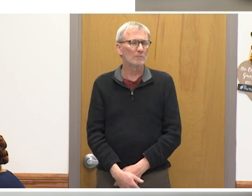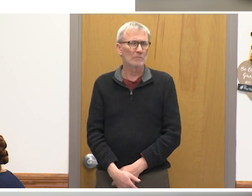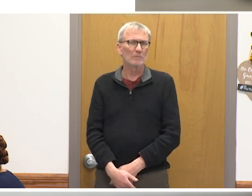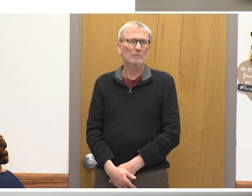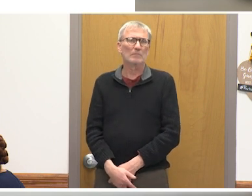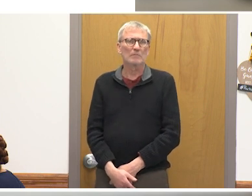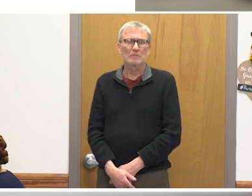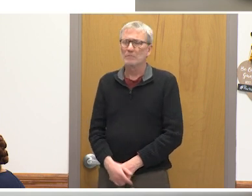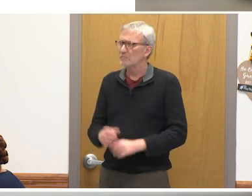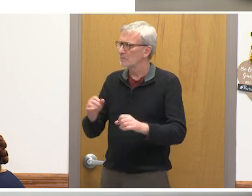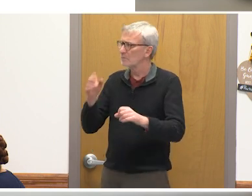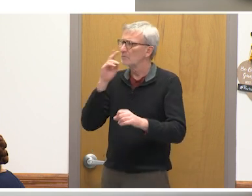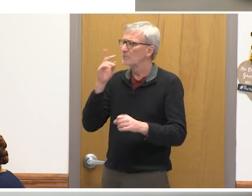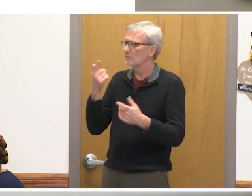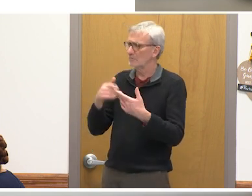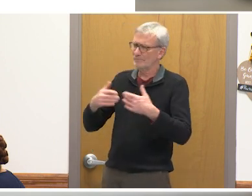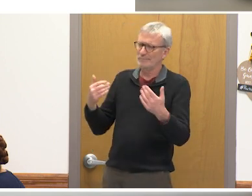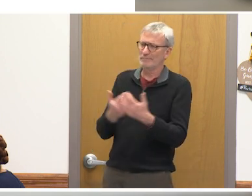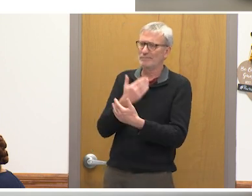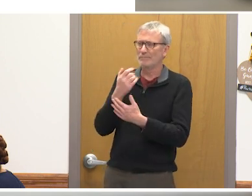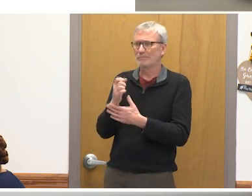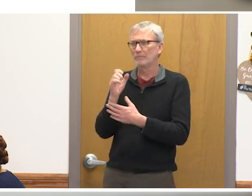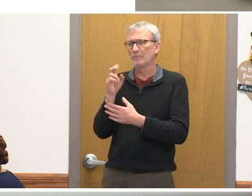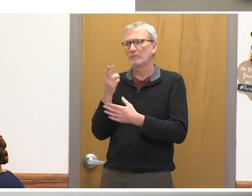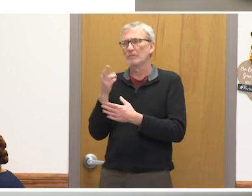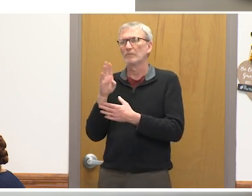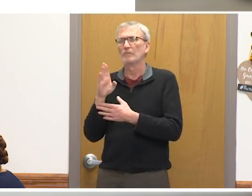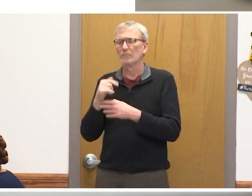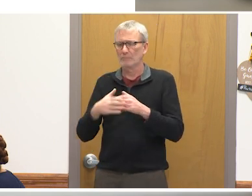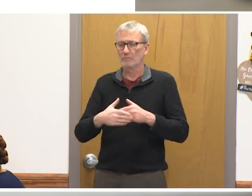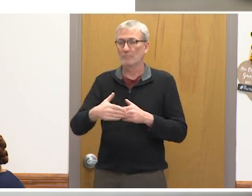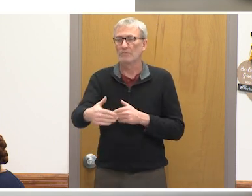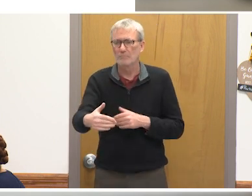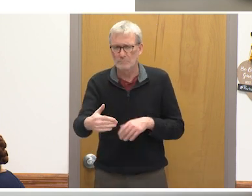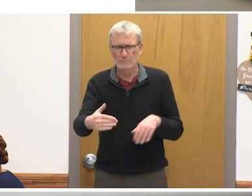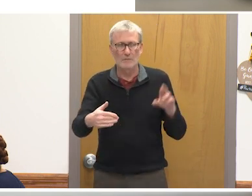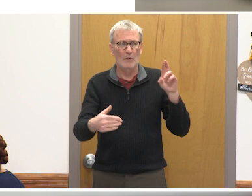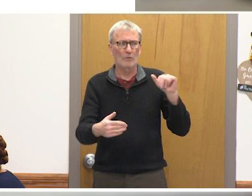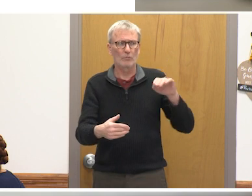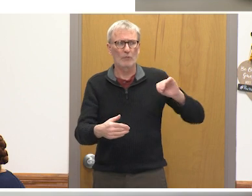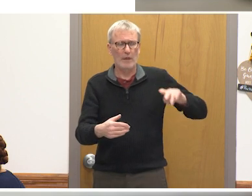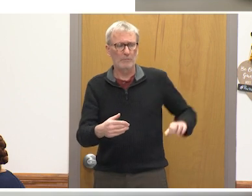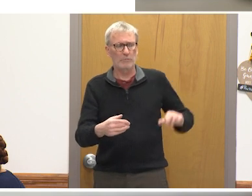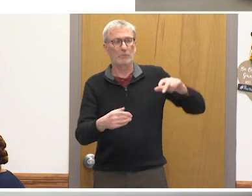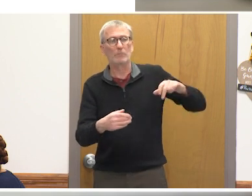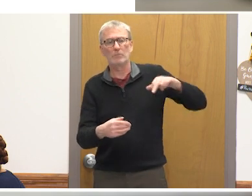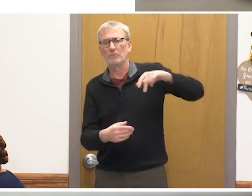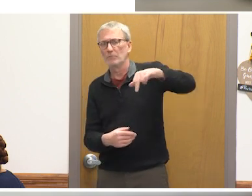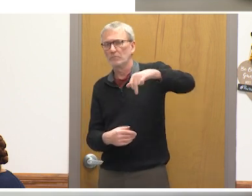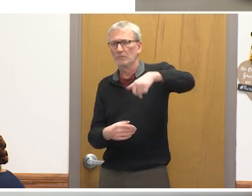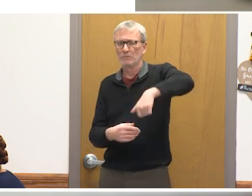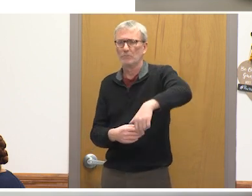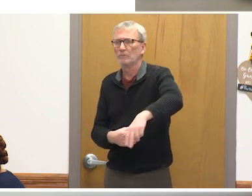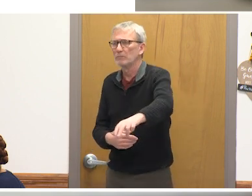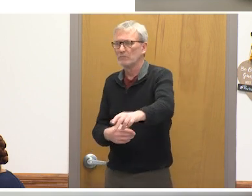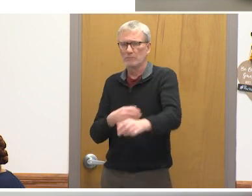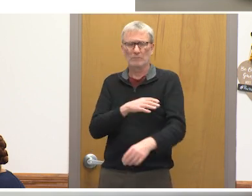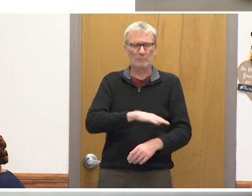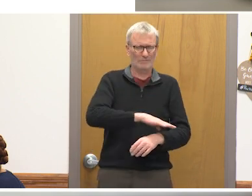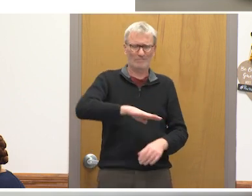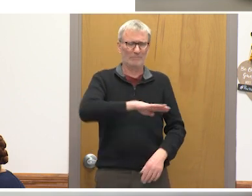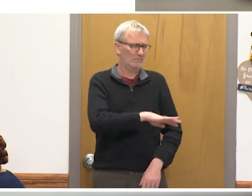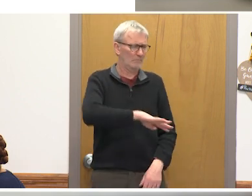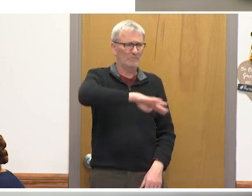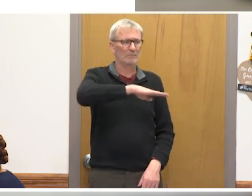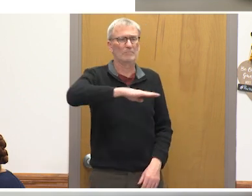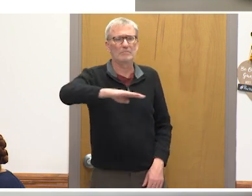can see here, nice new curbs, curb extensions, ramps, and we have the pedestrian crossing